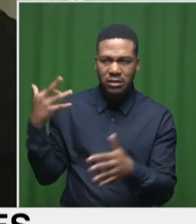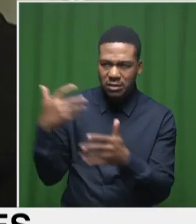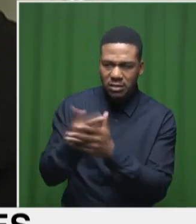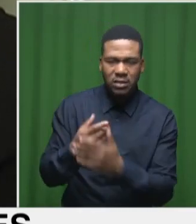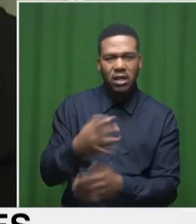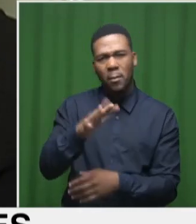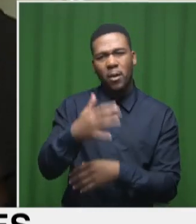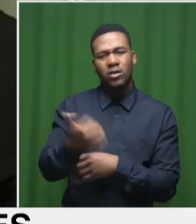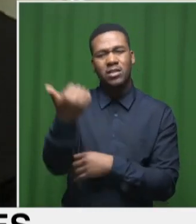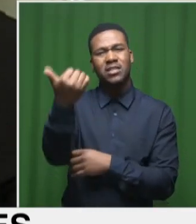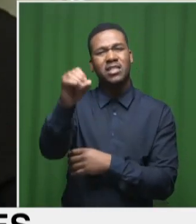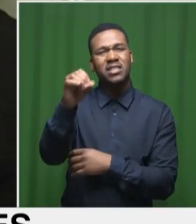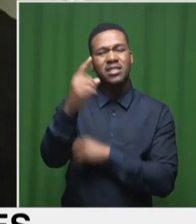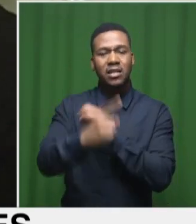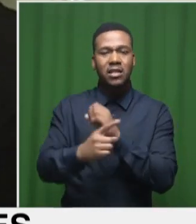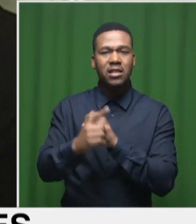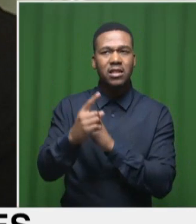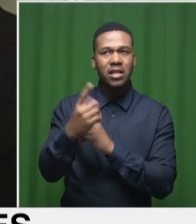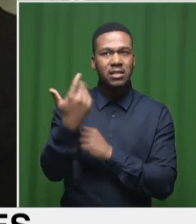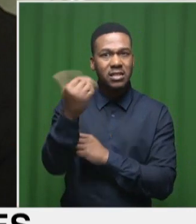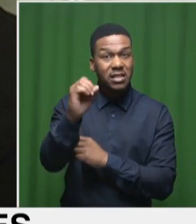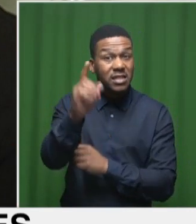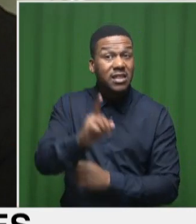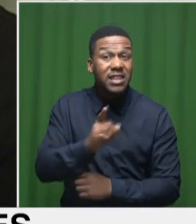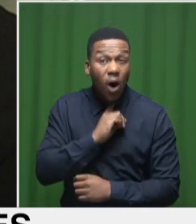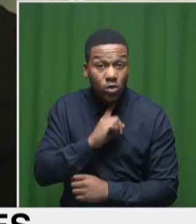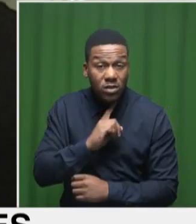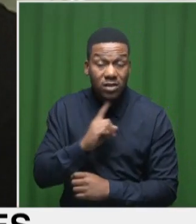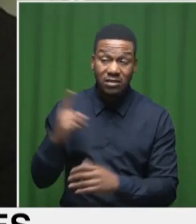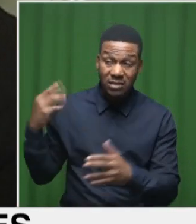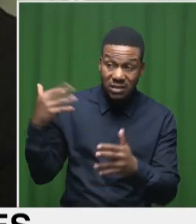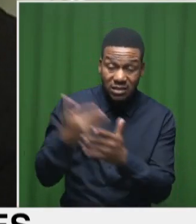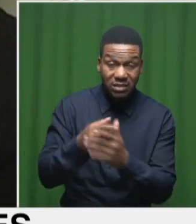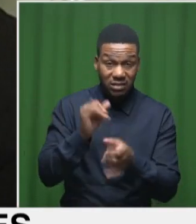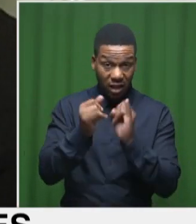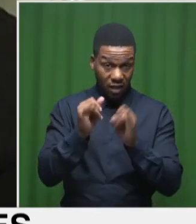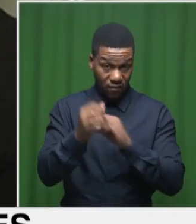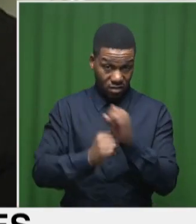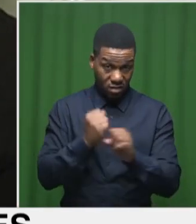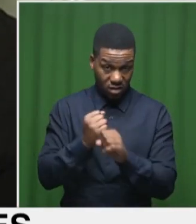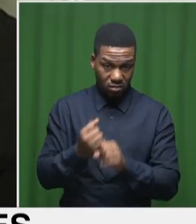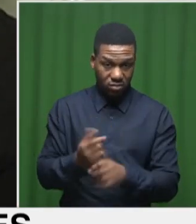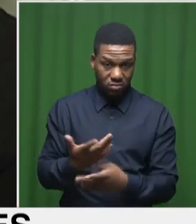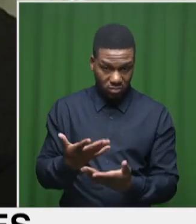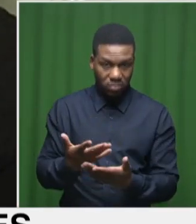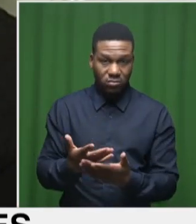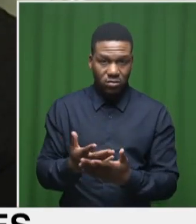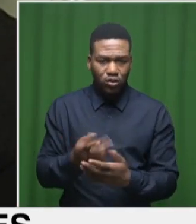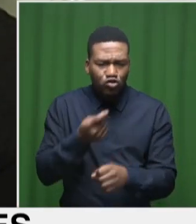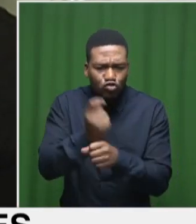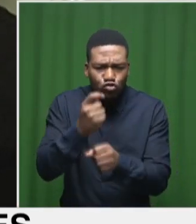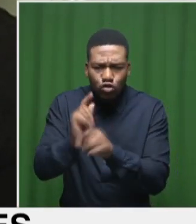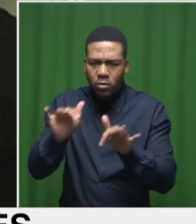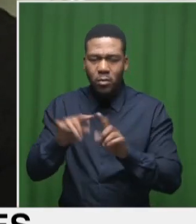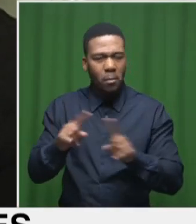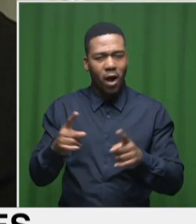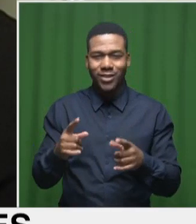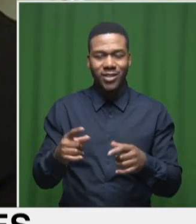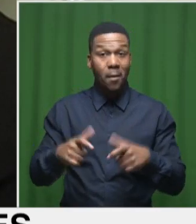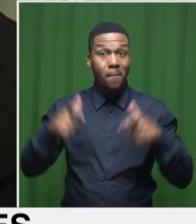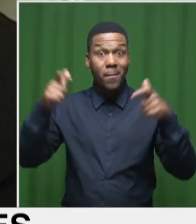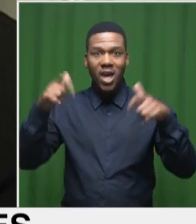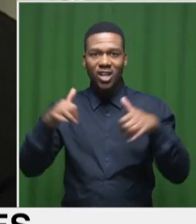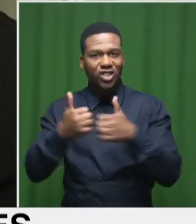11 years, if we had to add up everyone. And really, there hasn't been a vascular issue here, which means